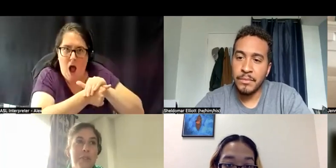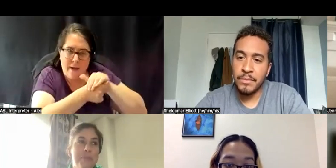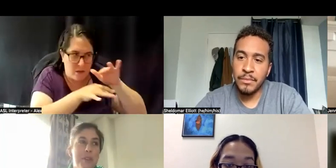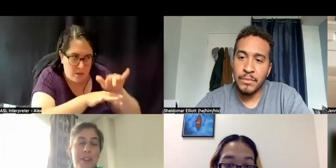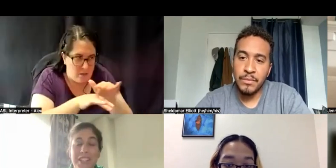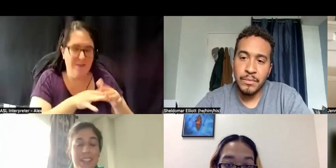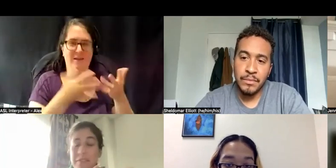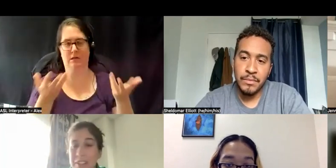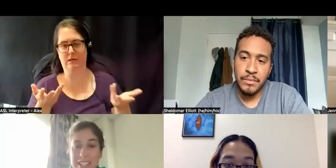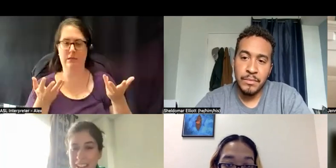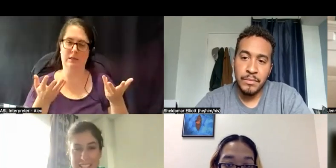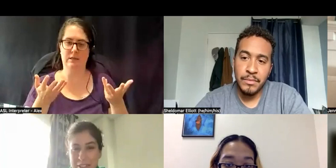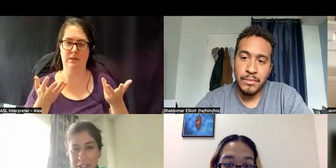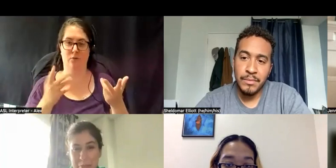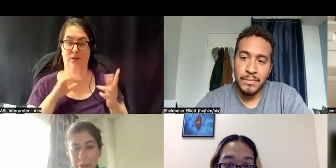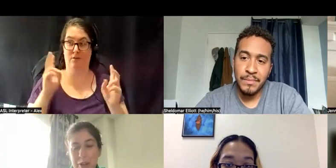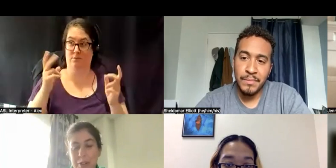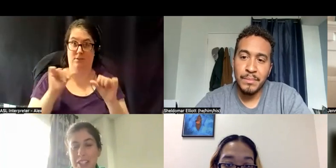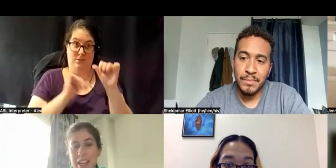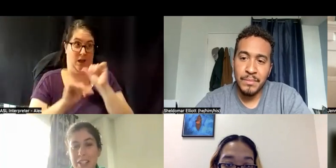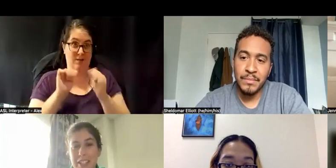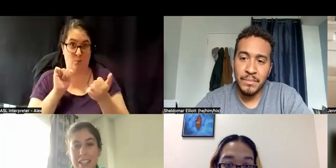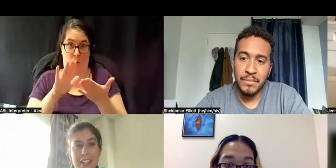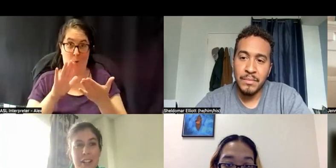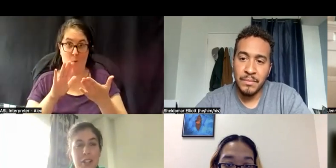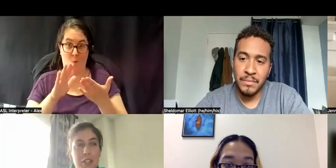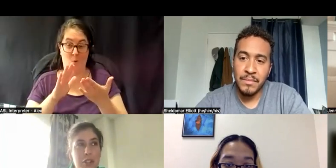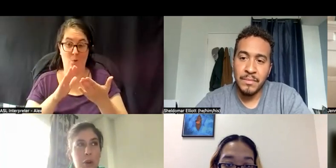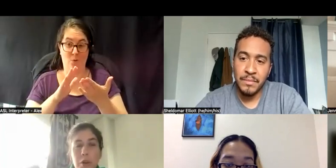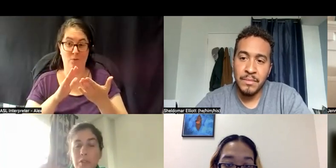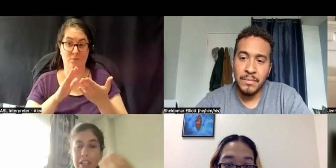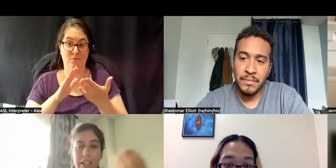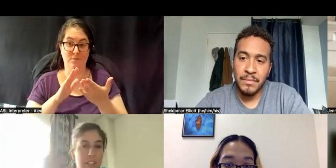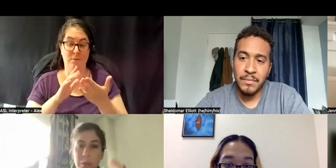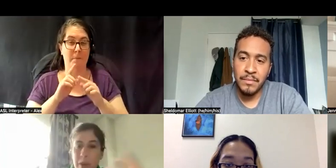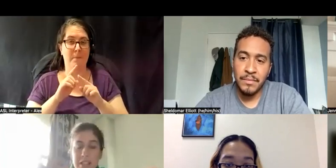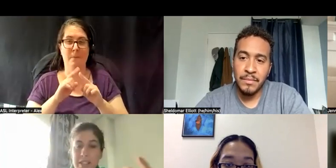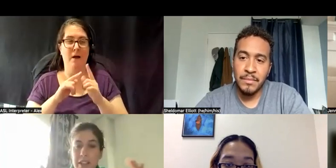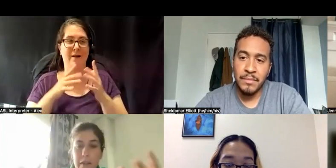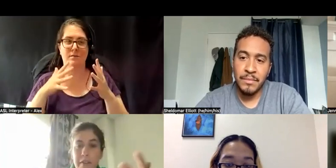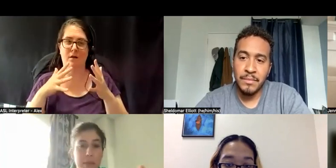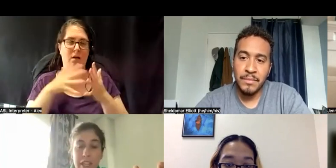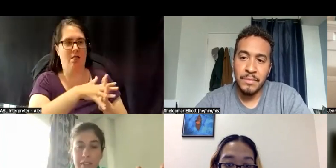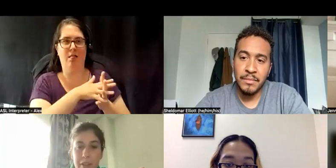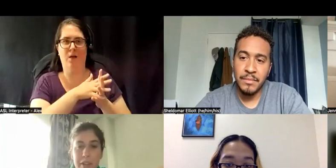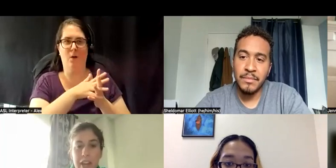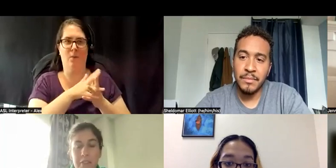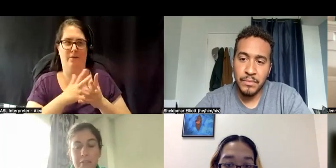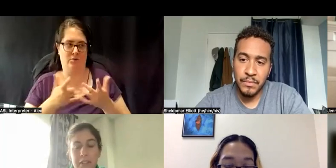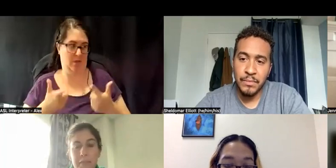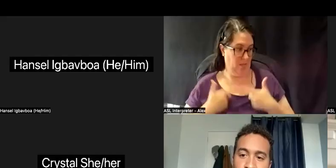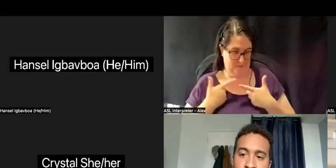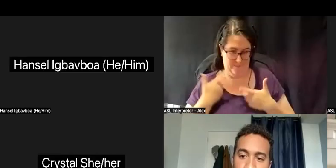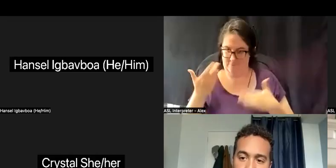of what is like a very scientific approach is actually so woven into the ways of being that we